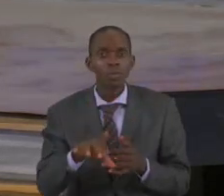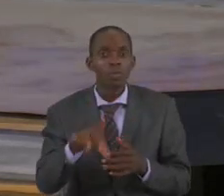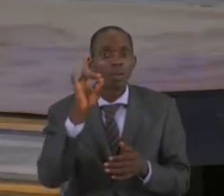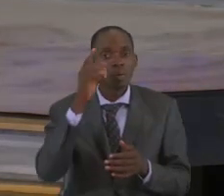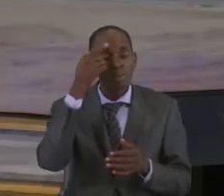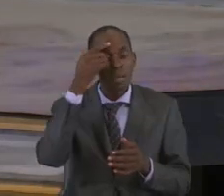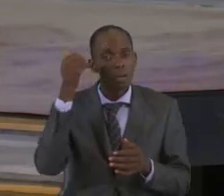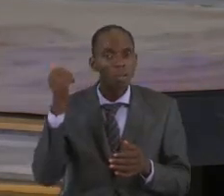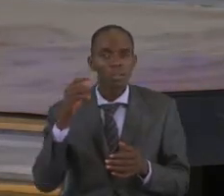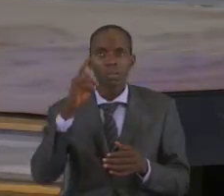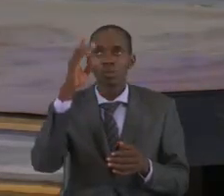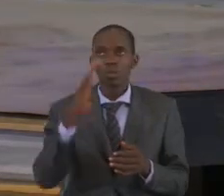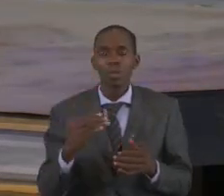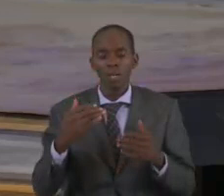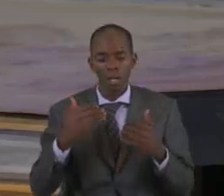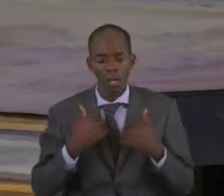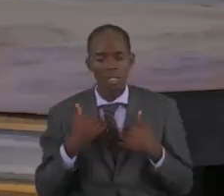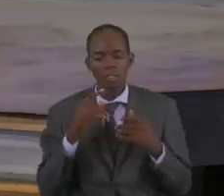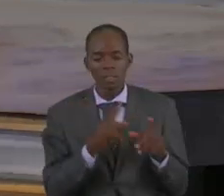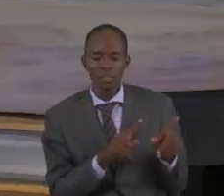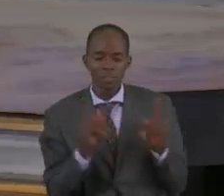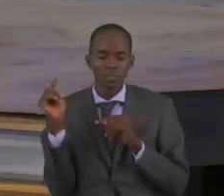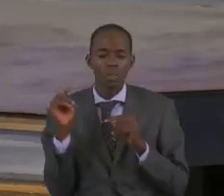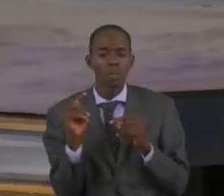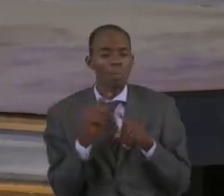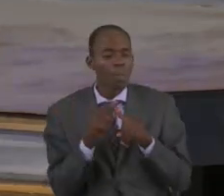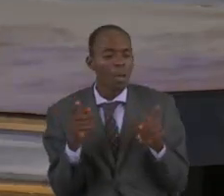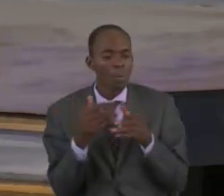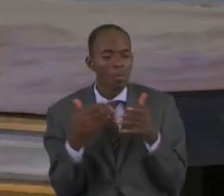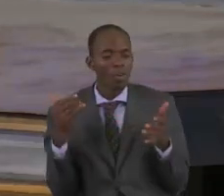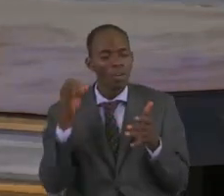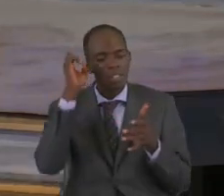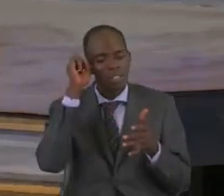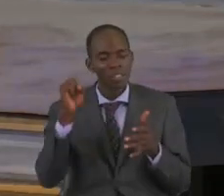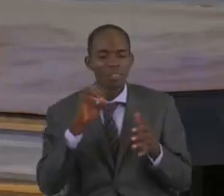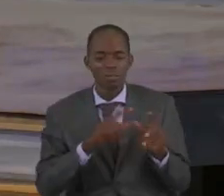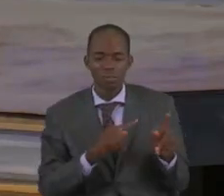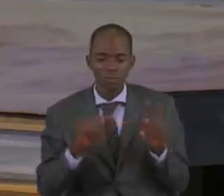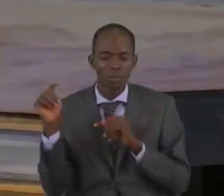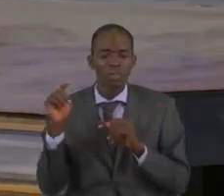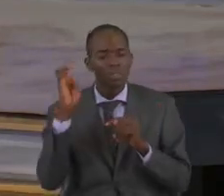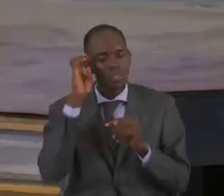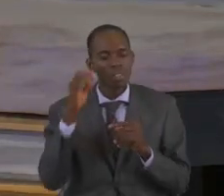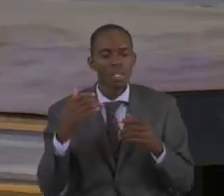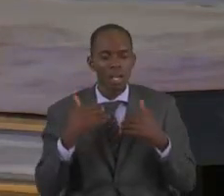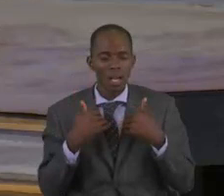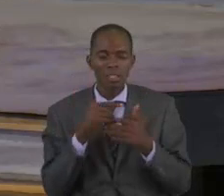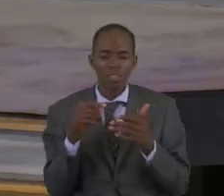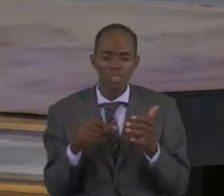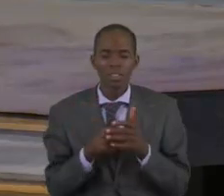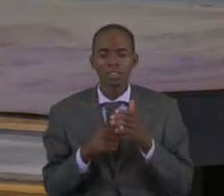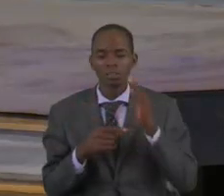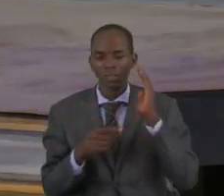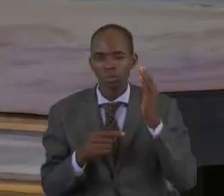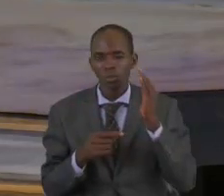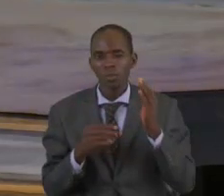God had translated him. For before his translation, he had this testimony